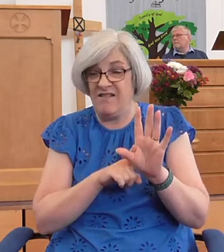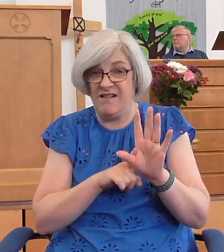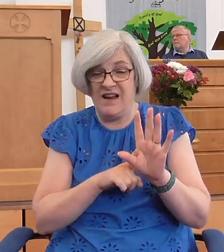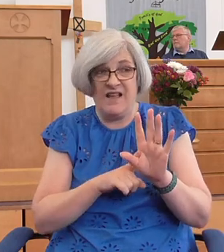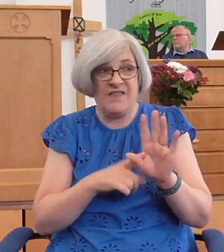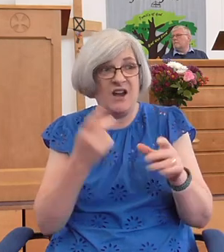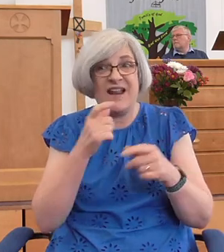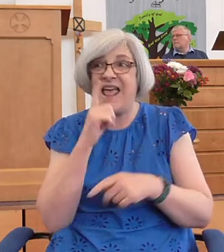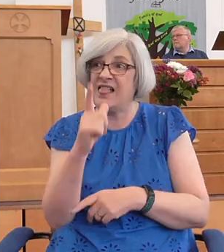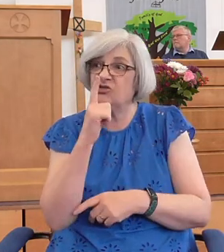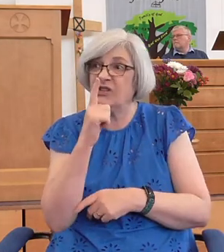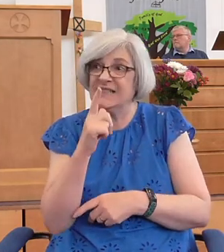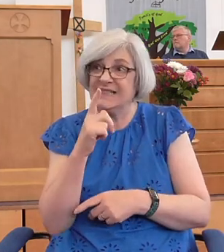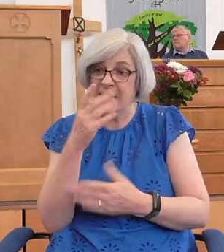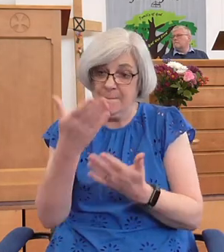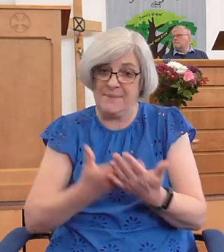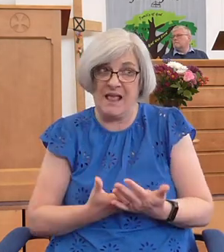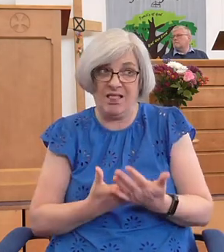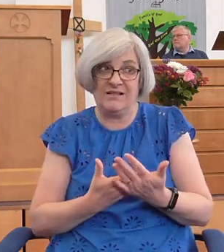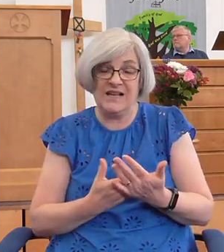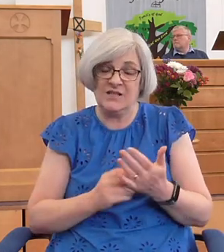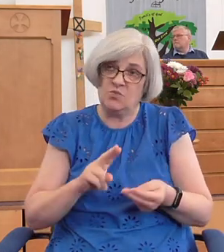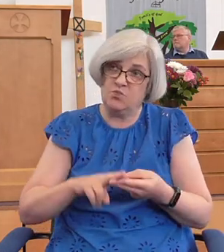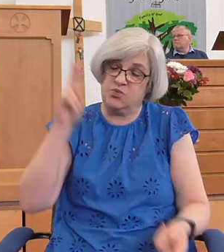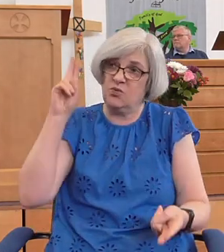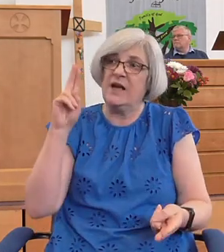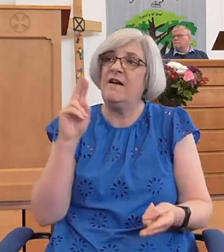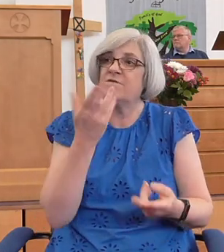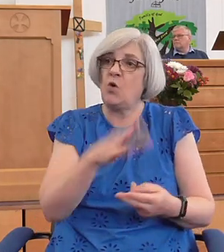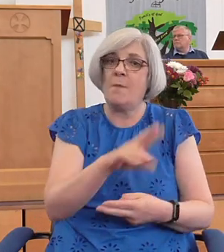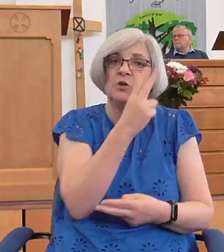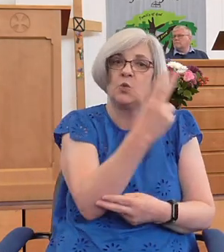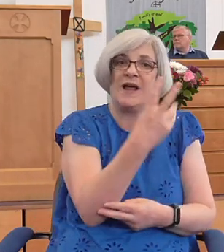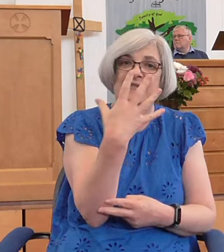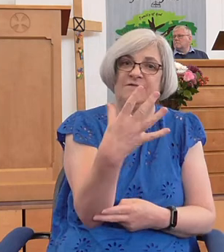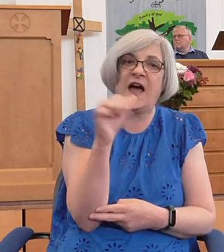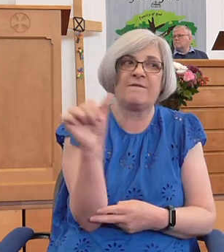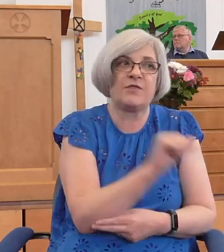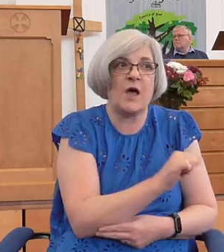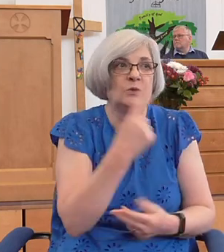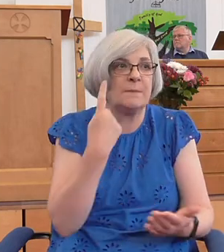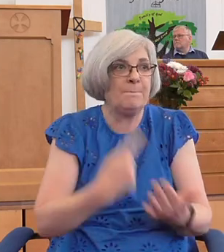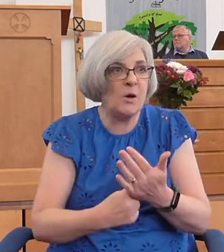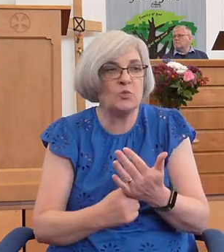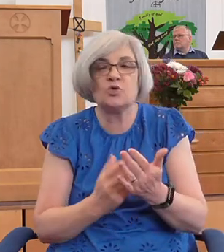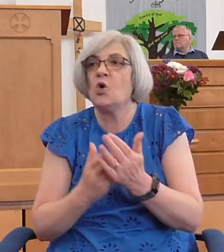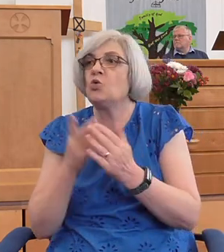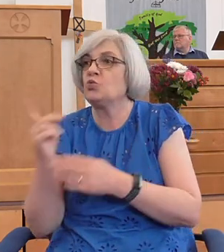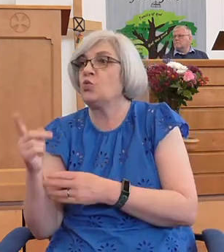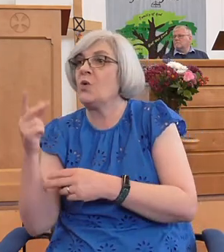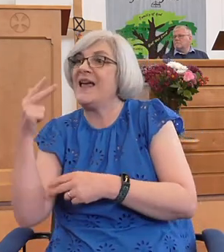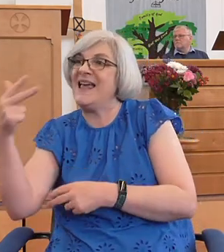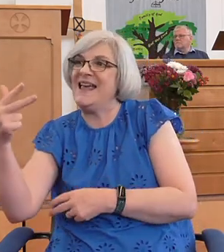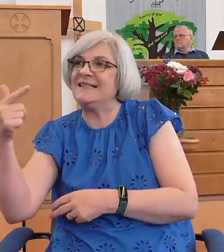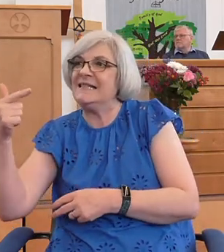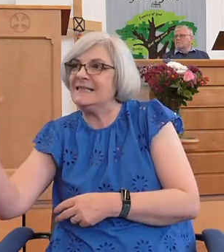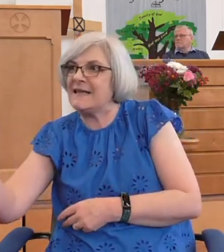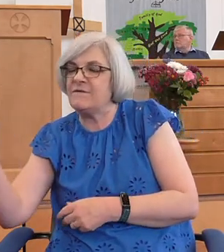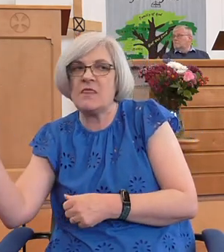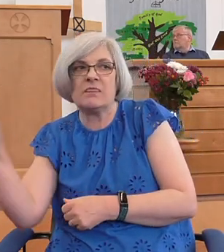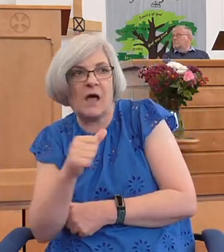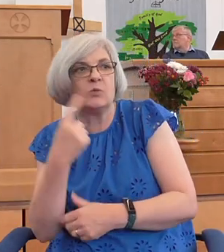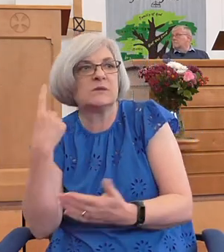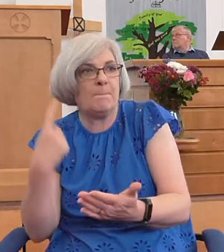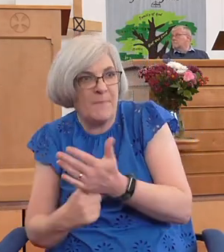from £25,000 to £87,000. And that's just their fuel bill. So they really will appreciate